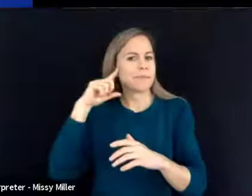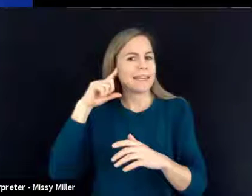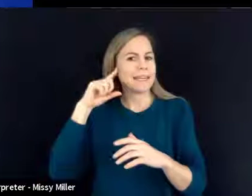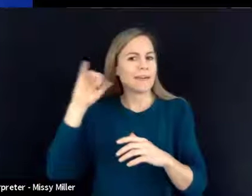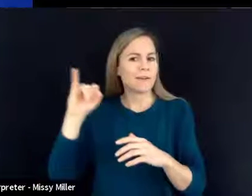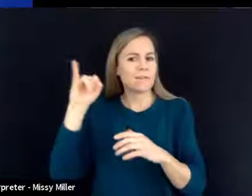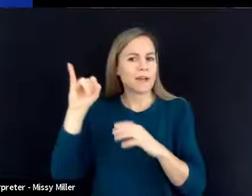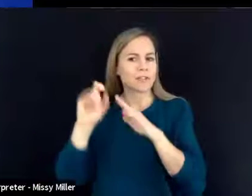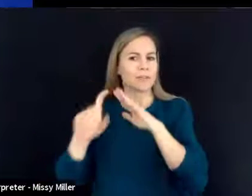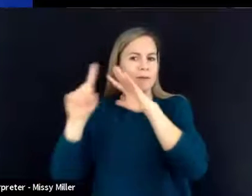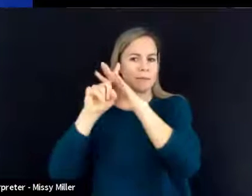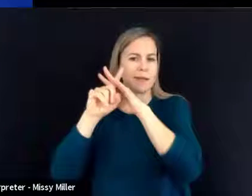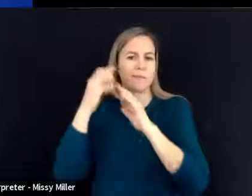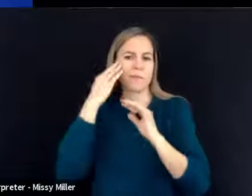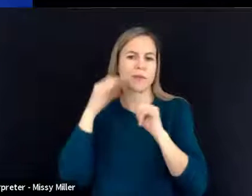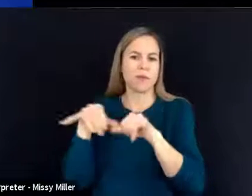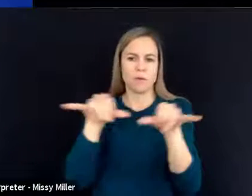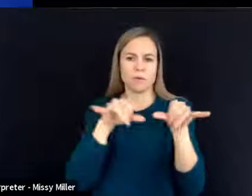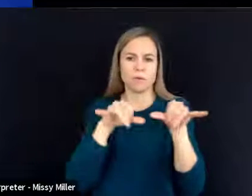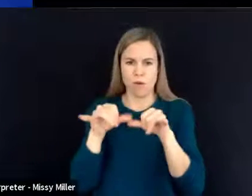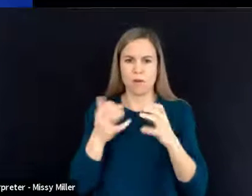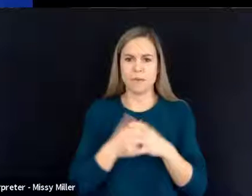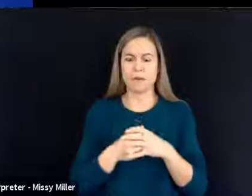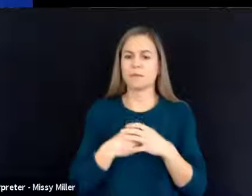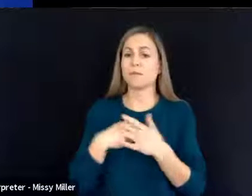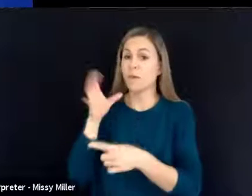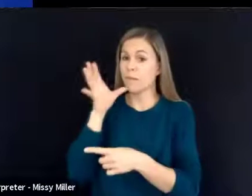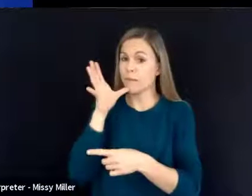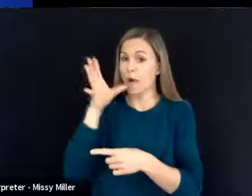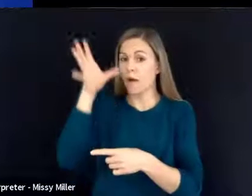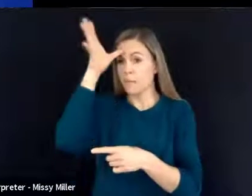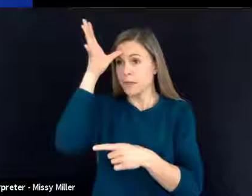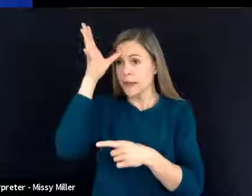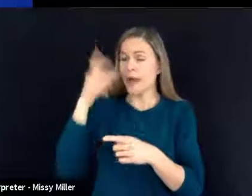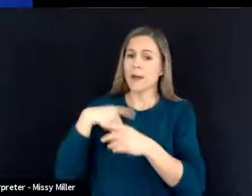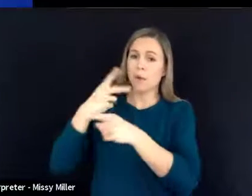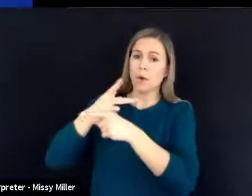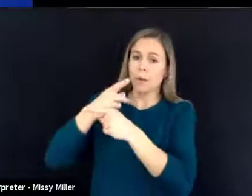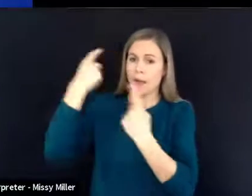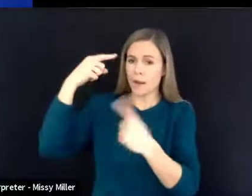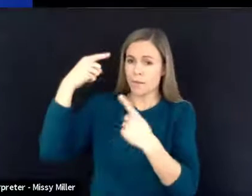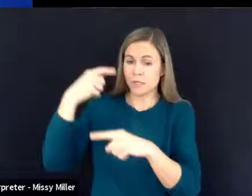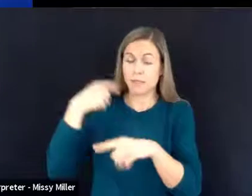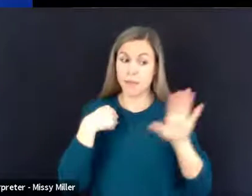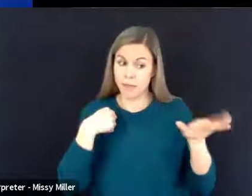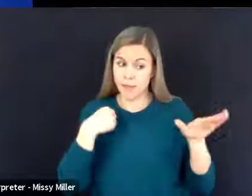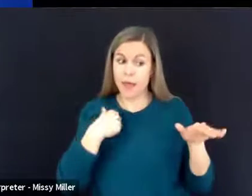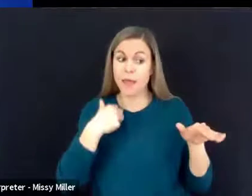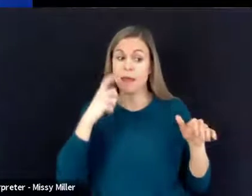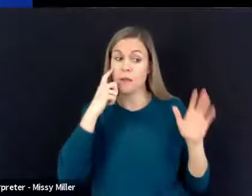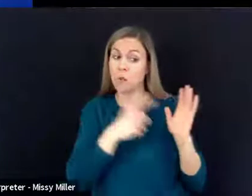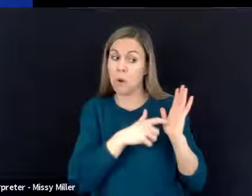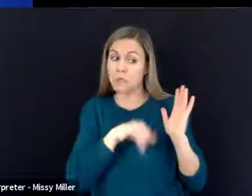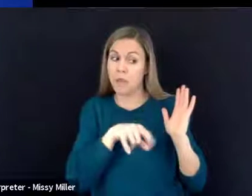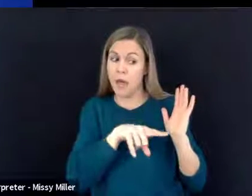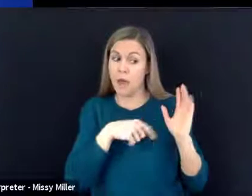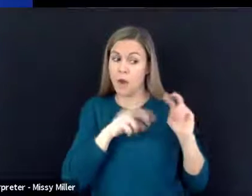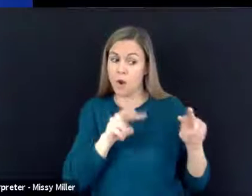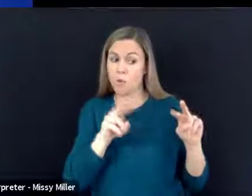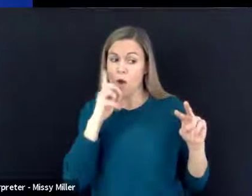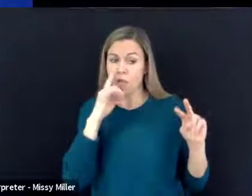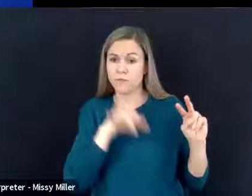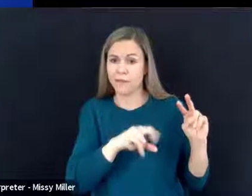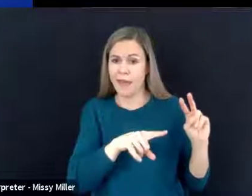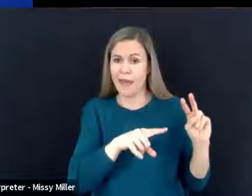So if the mom and dad or the care provider can say to you, watch for this. Typically, when my child's starting